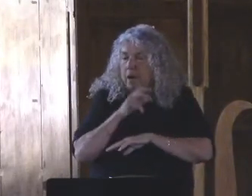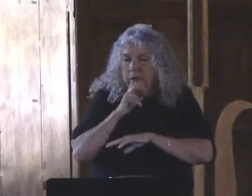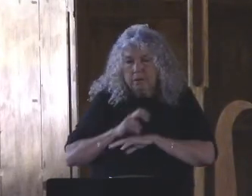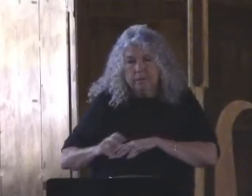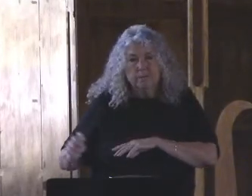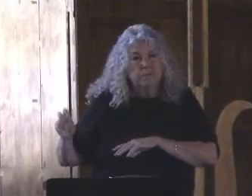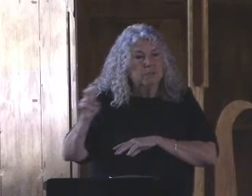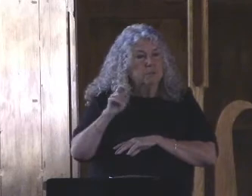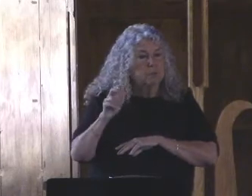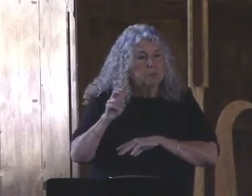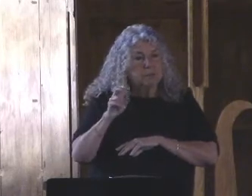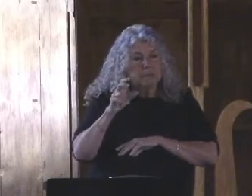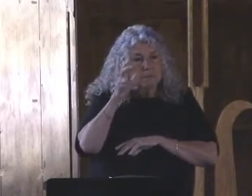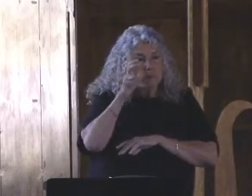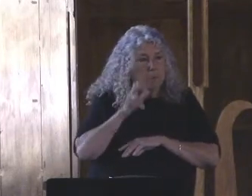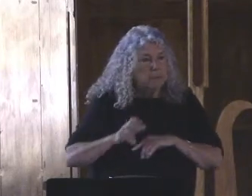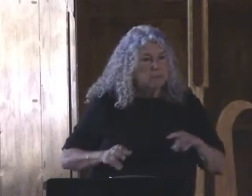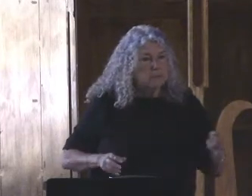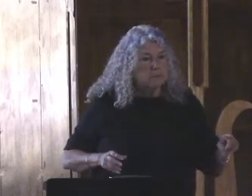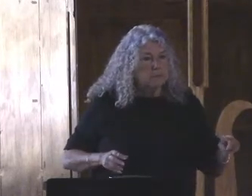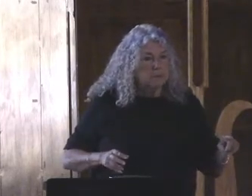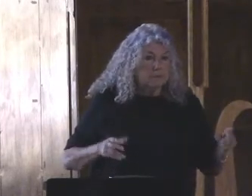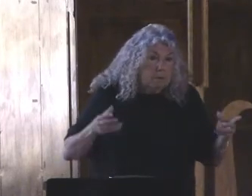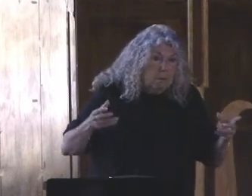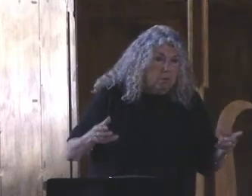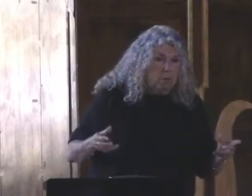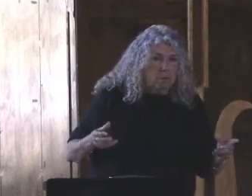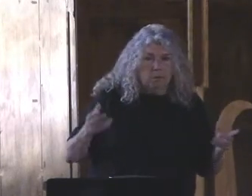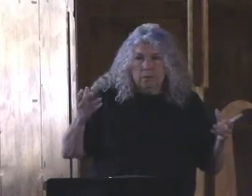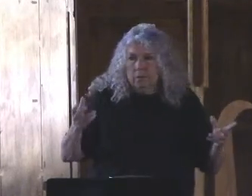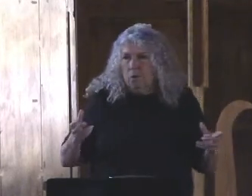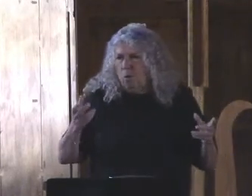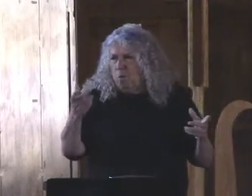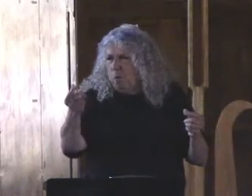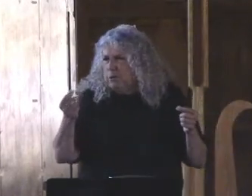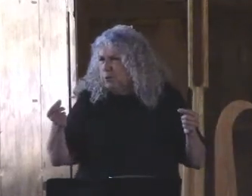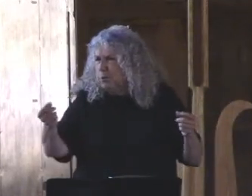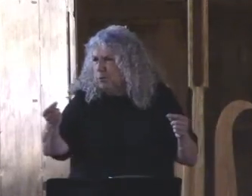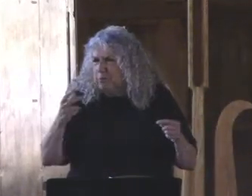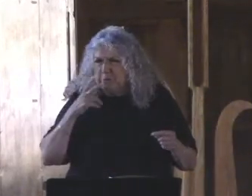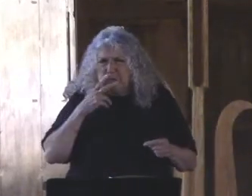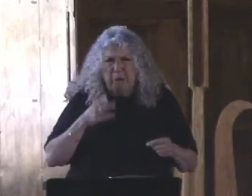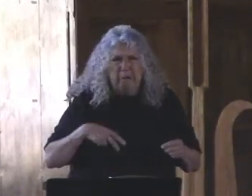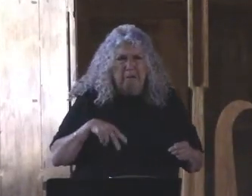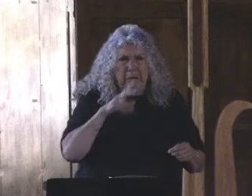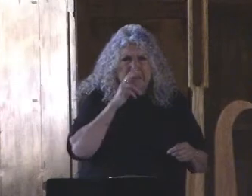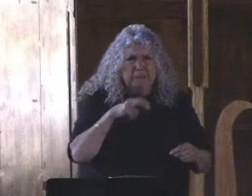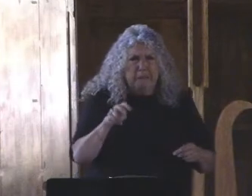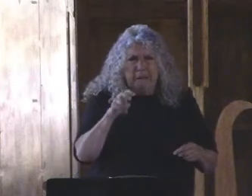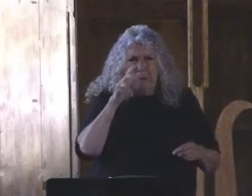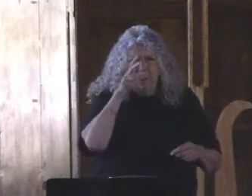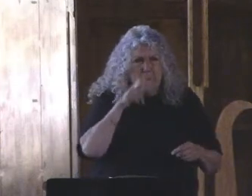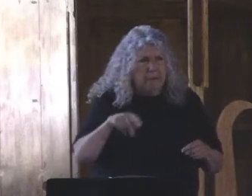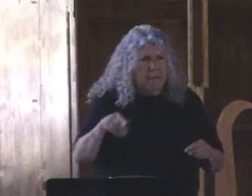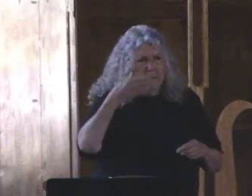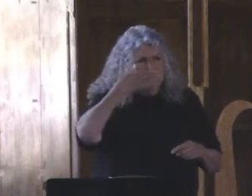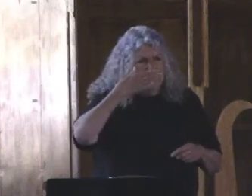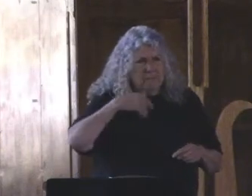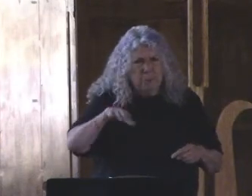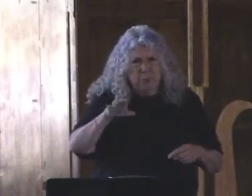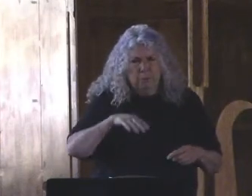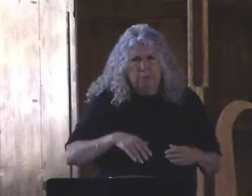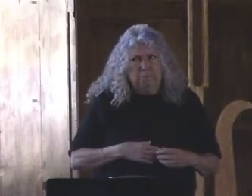and scorpions. So what would you or I do if we saw a snake or a scorpion in front of us